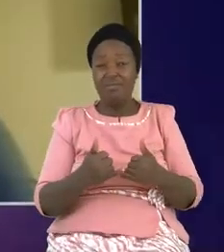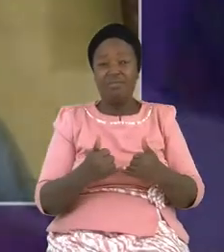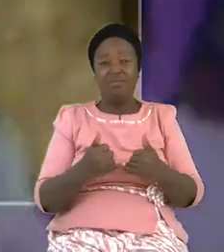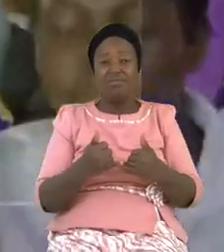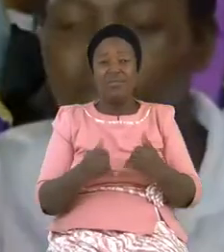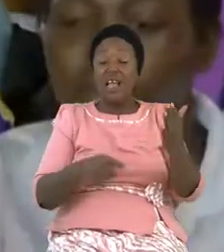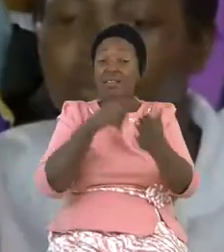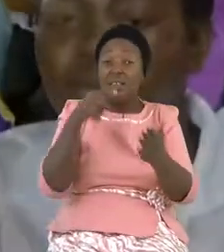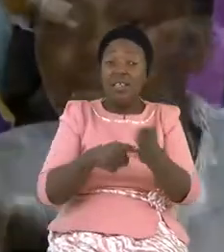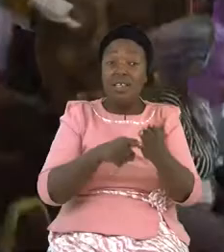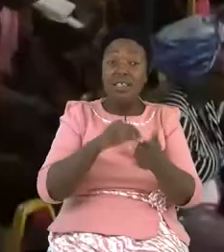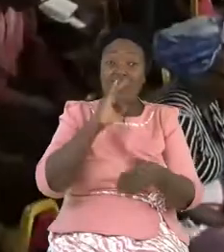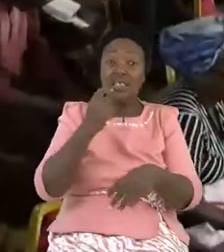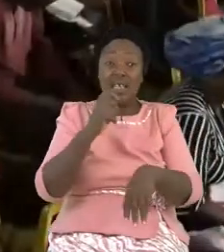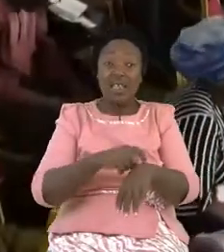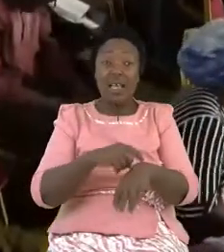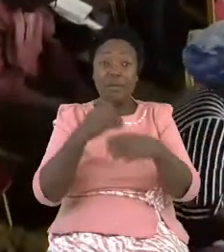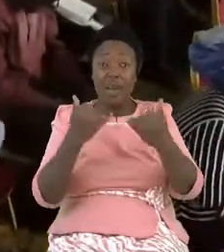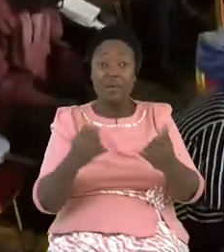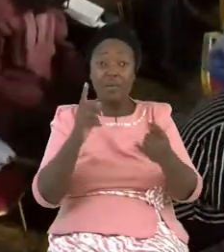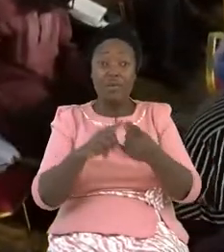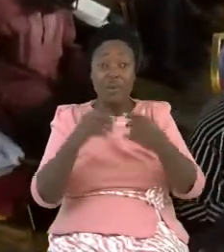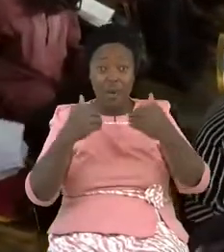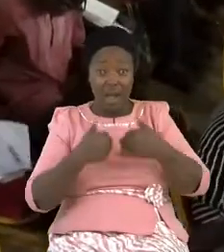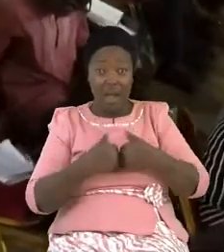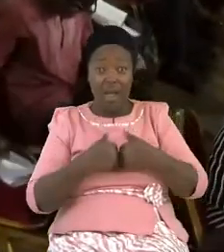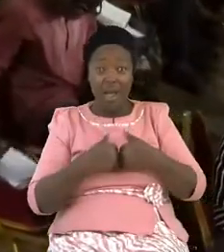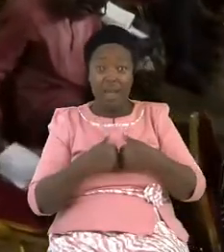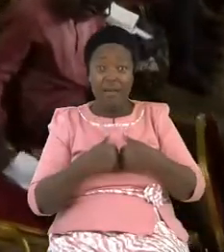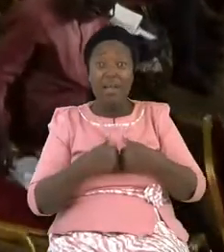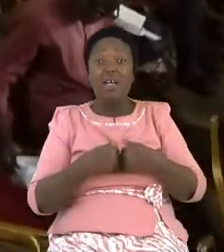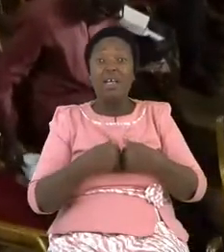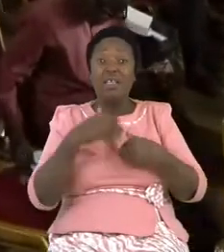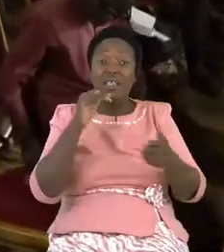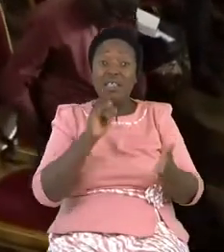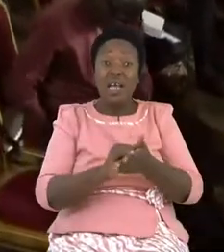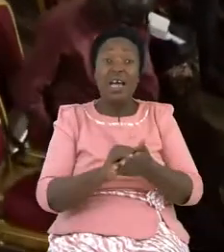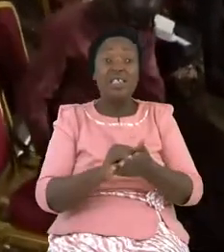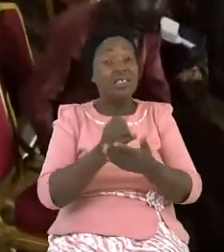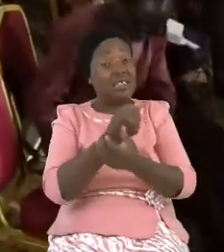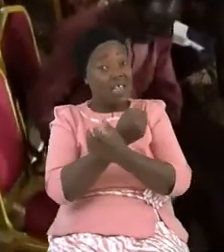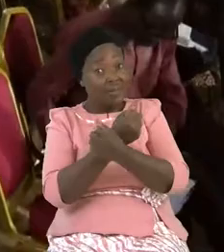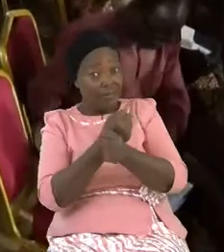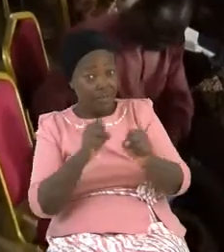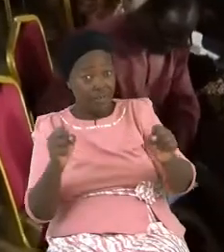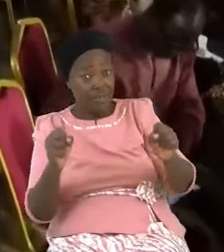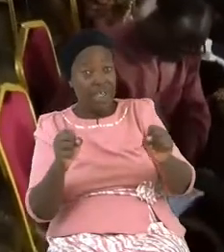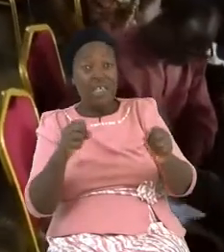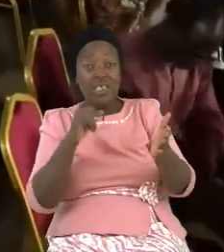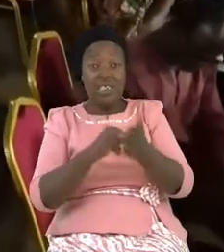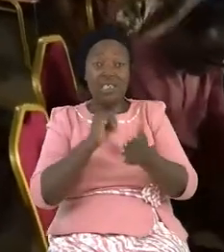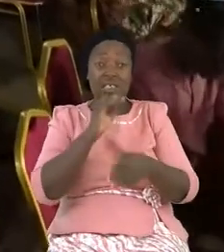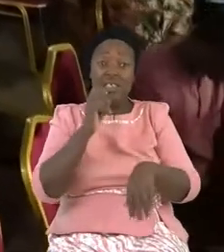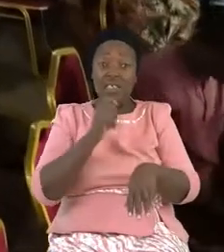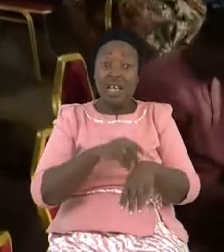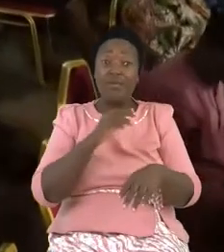is the time now you have with the Lord alone. And this is a decision between you